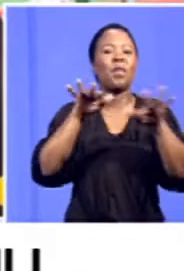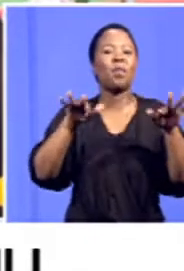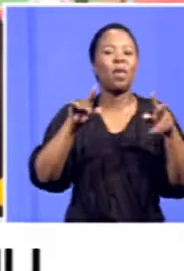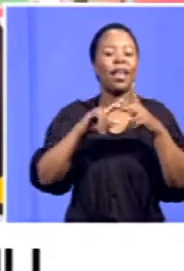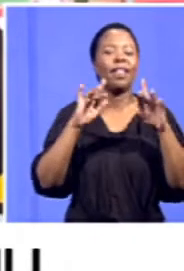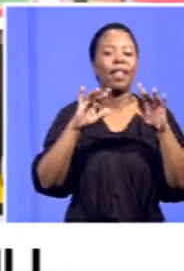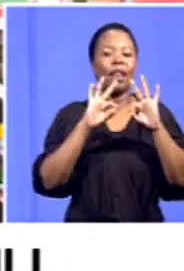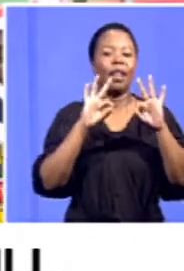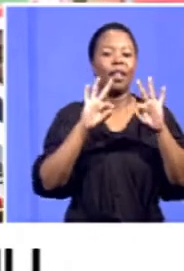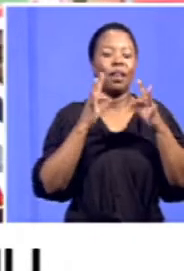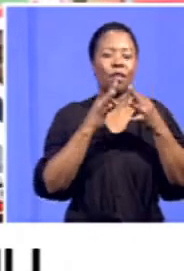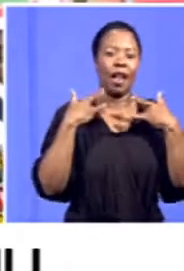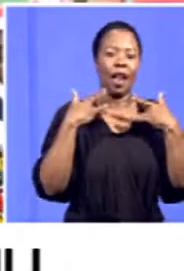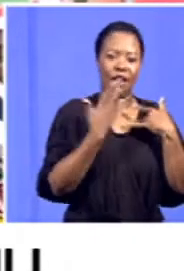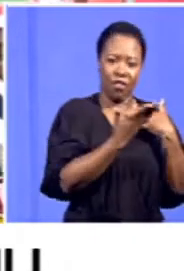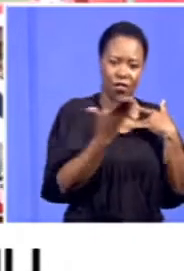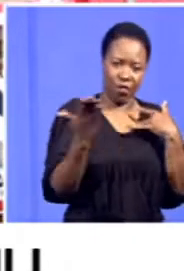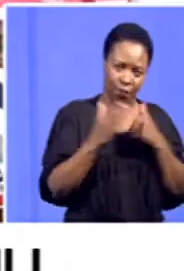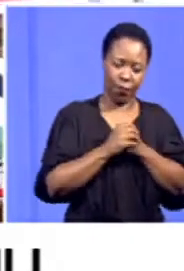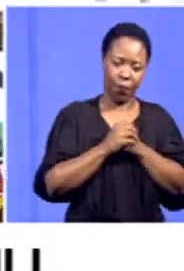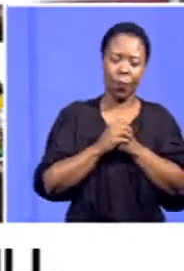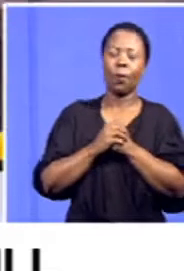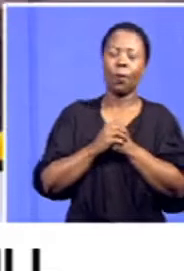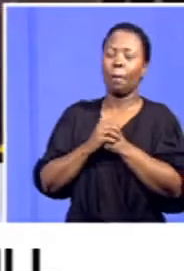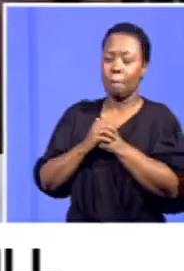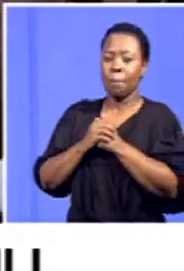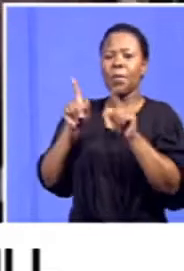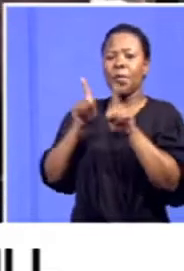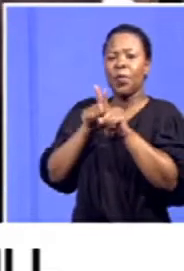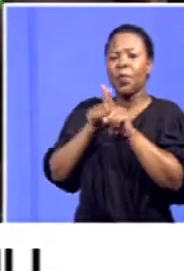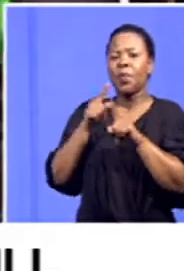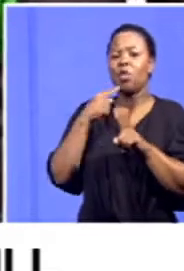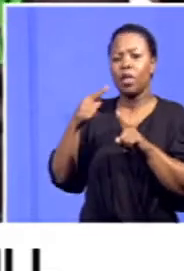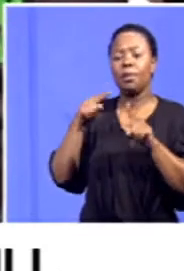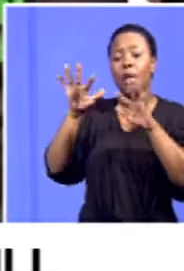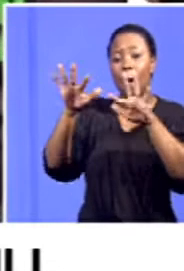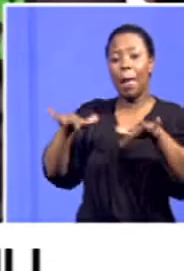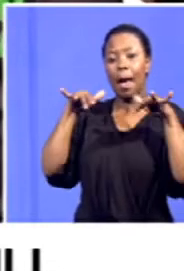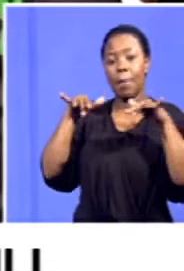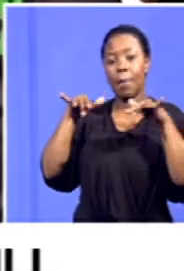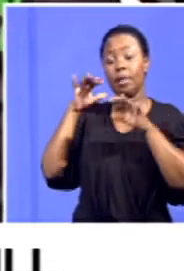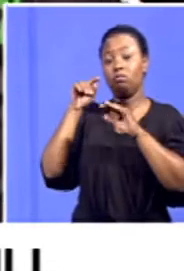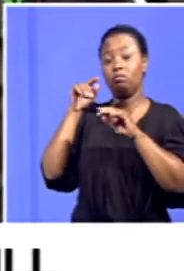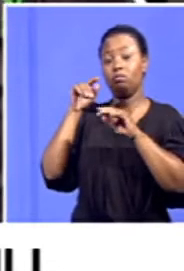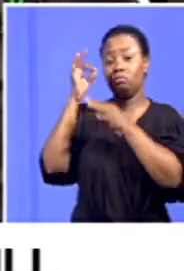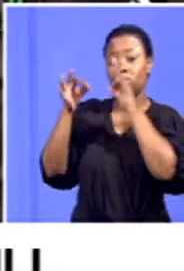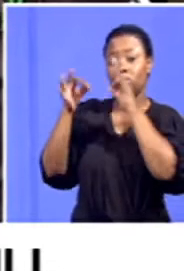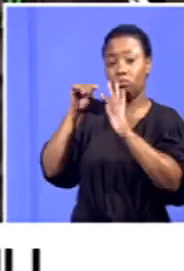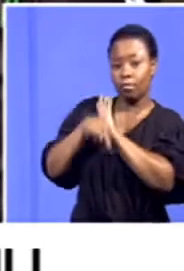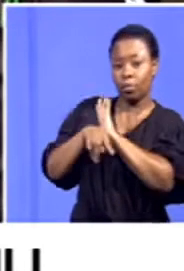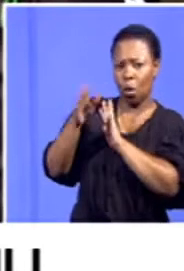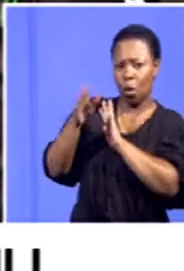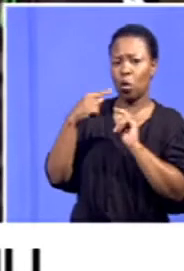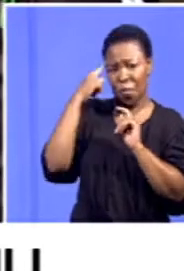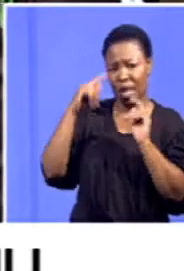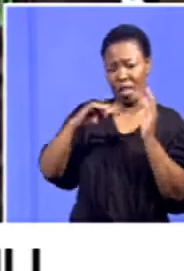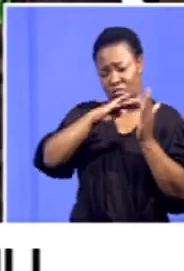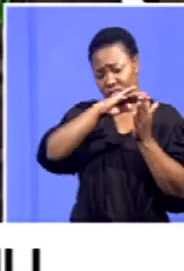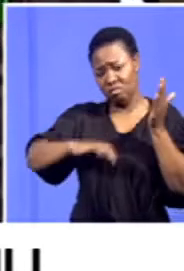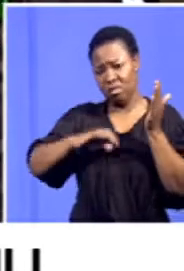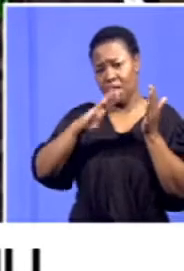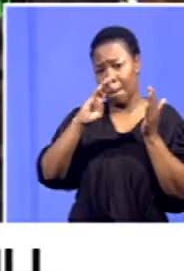my following question, but I mean, like you said, that it will be tabled before Parliament. Do you think that this bill will actually get the support of various other